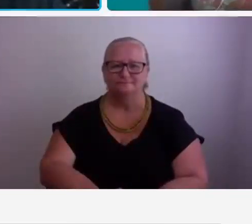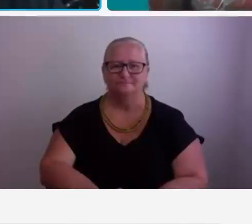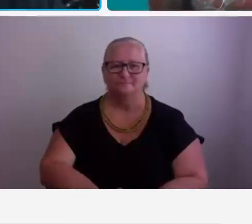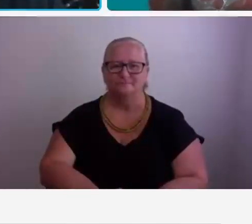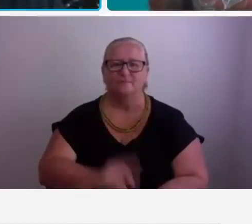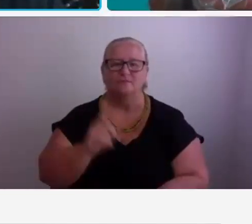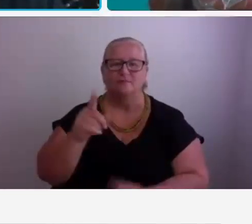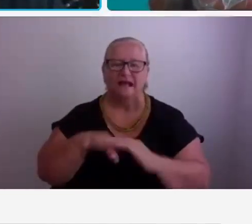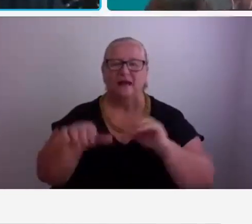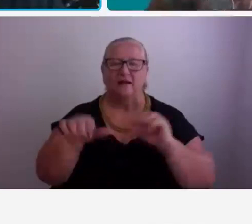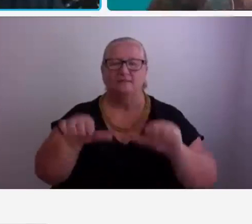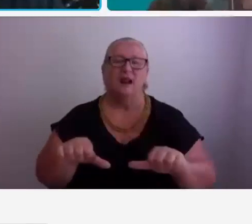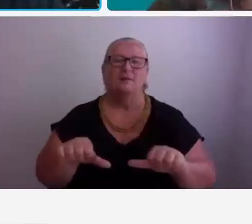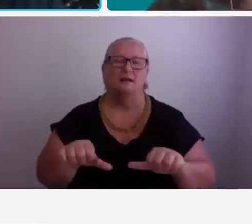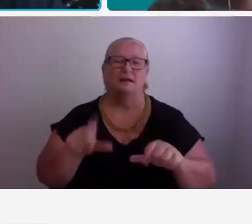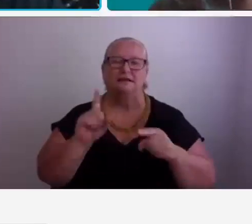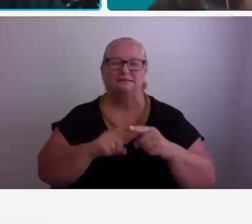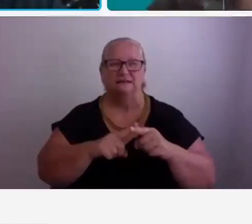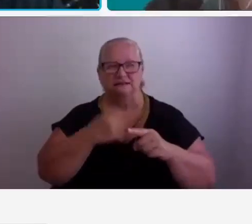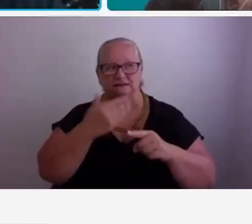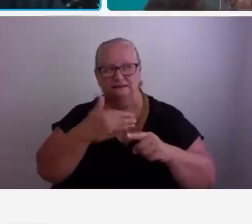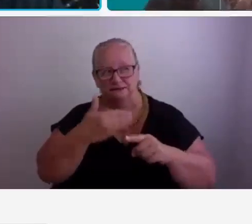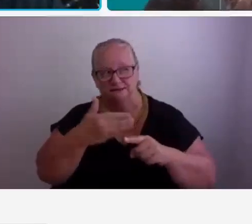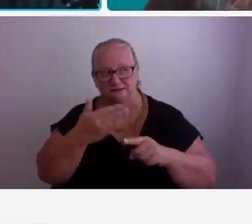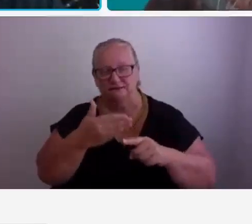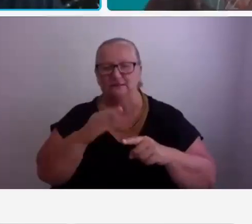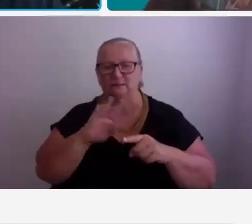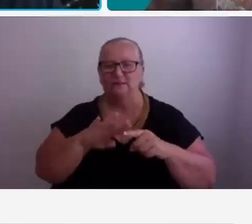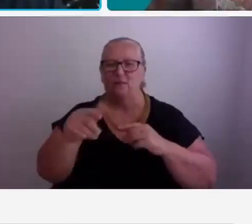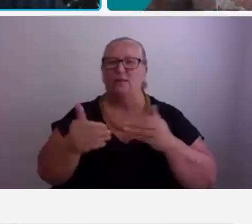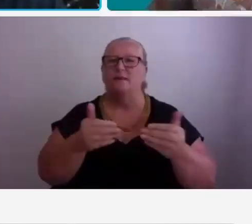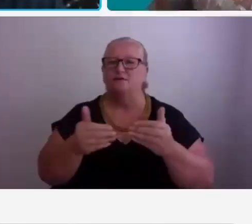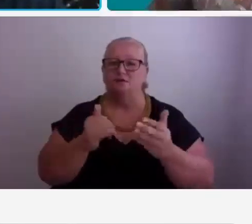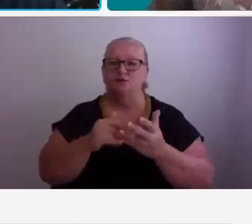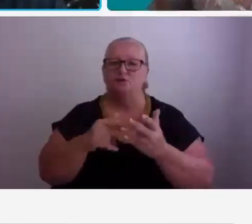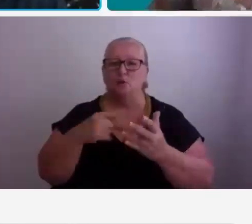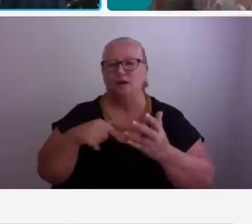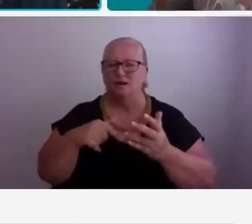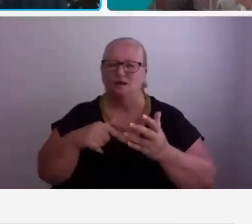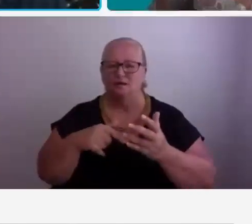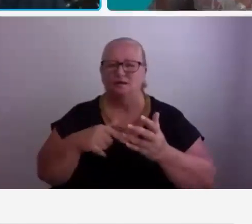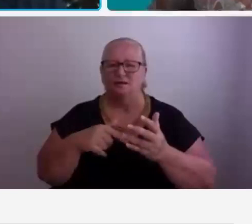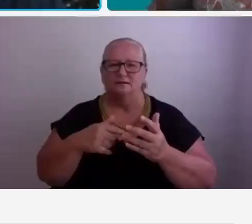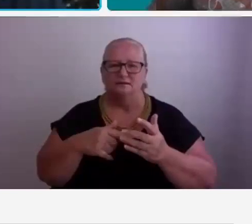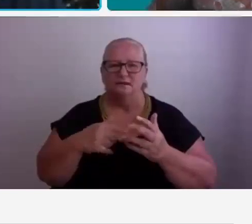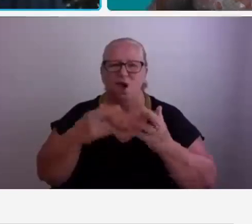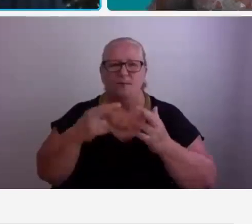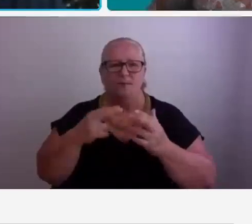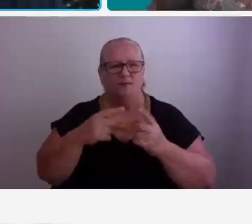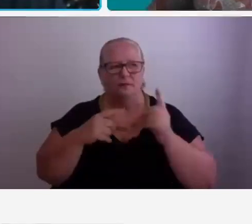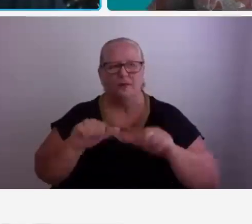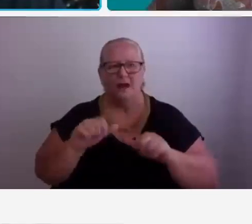Parliament, and there are sitting days left before the budget. So we are working to get it considered by